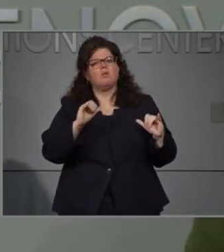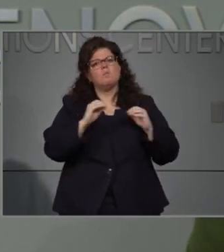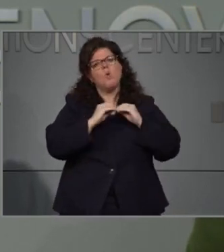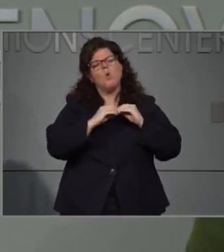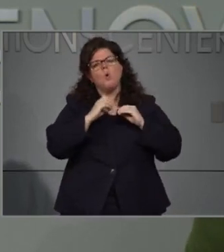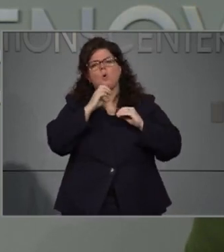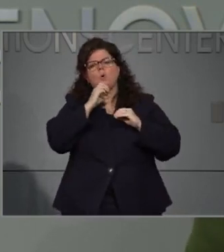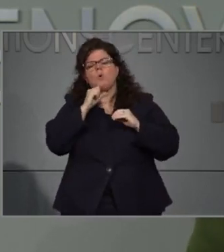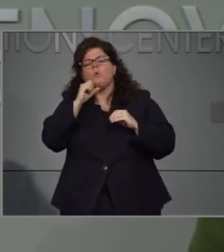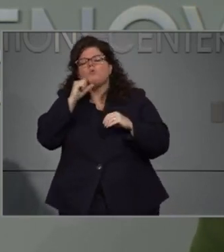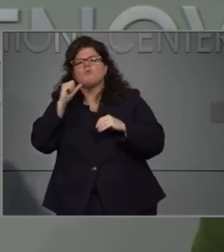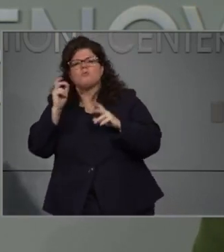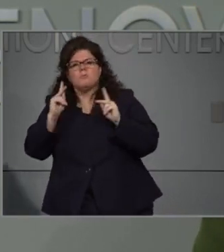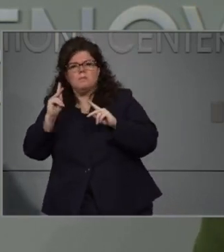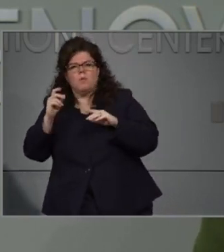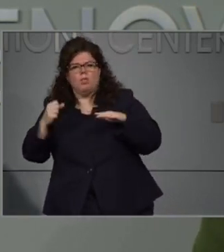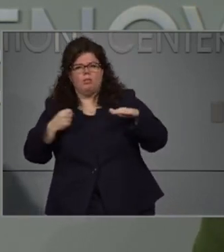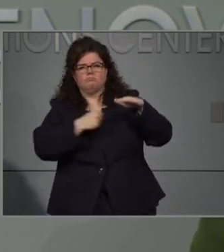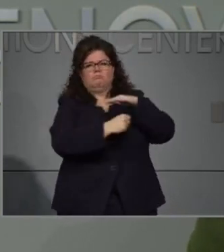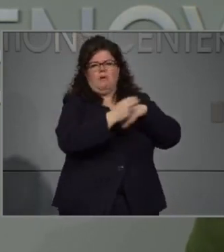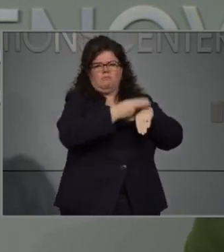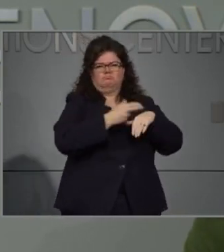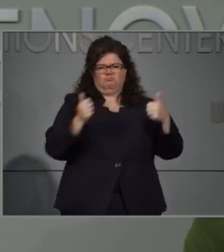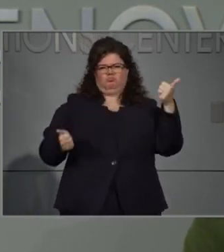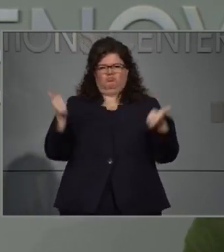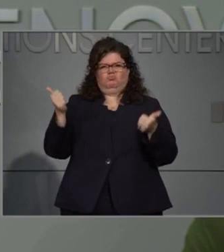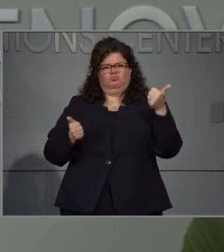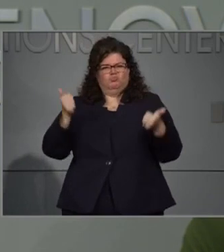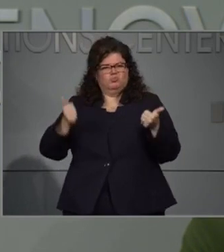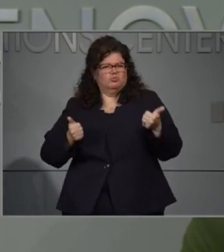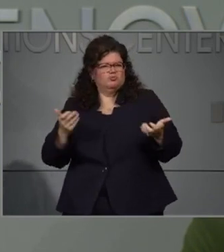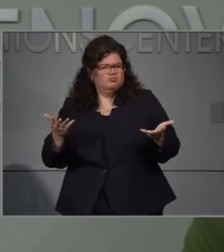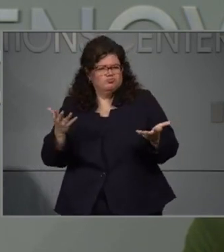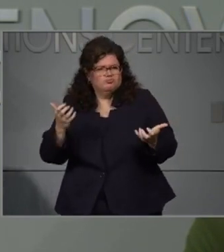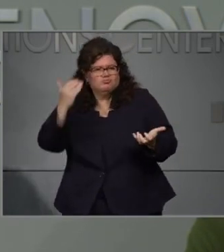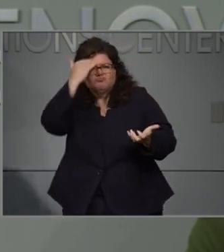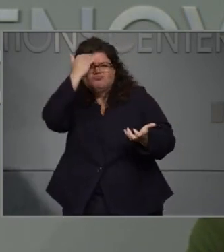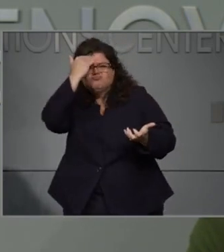the older folks who are are